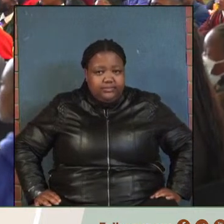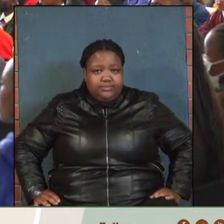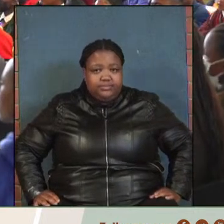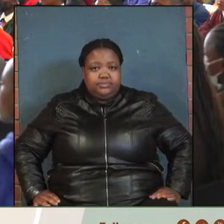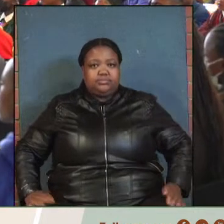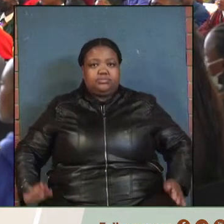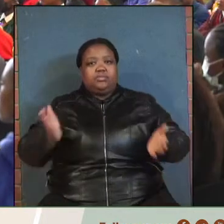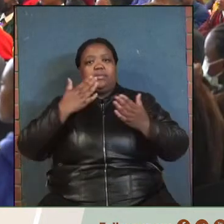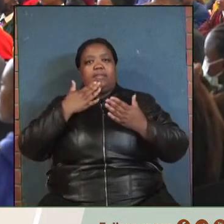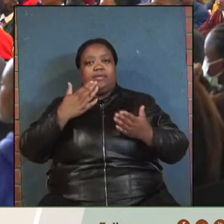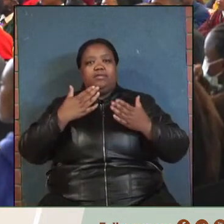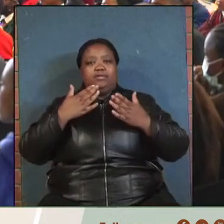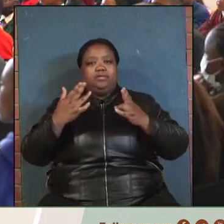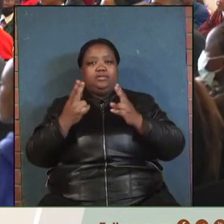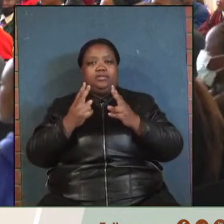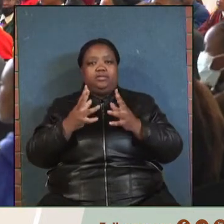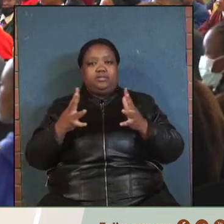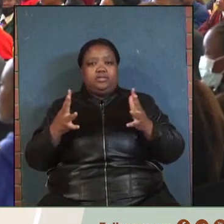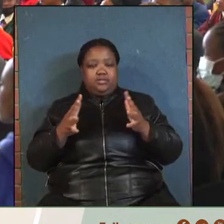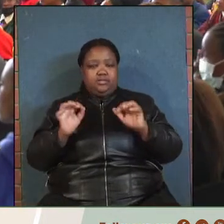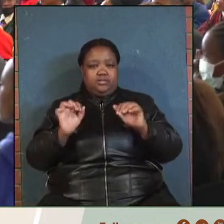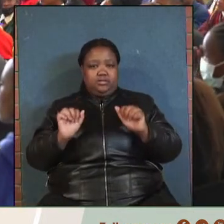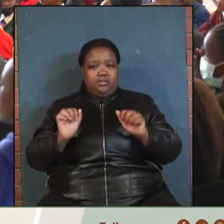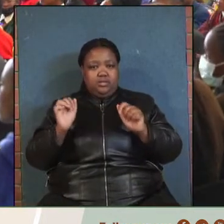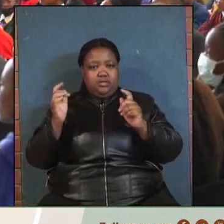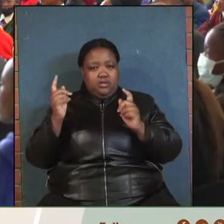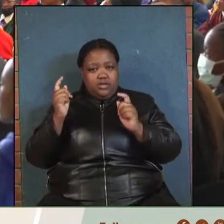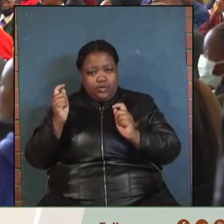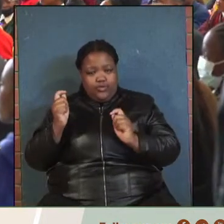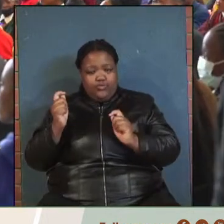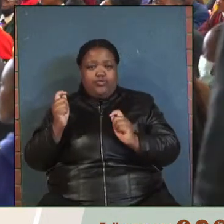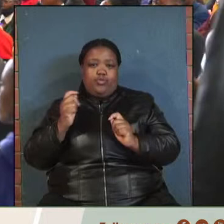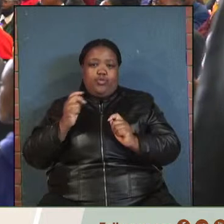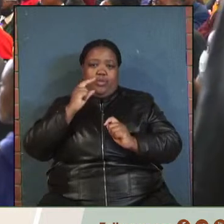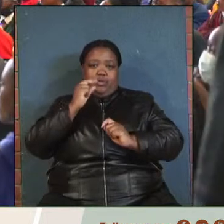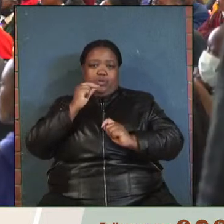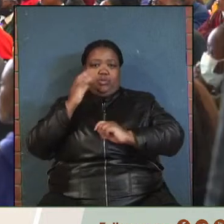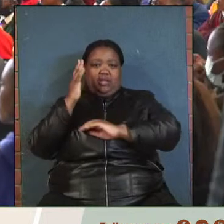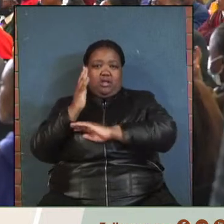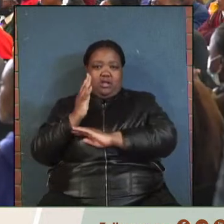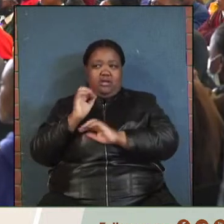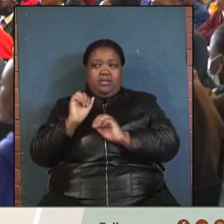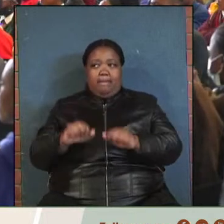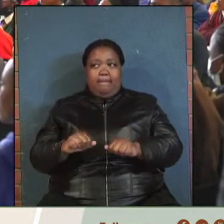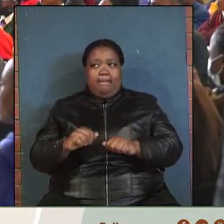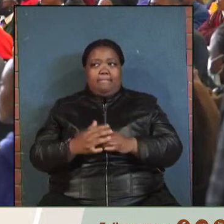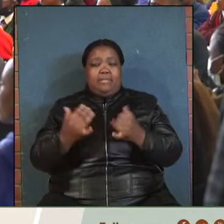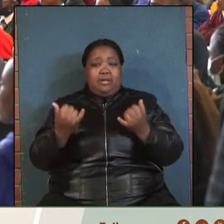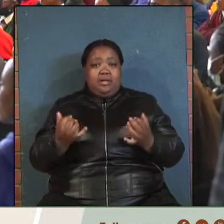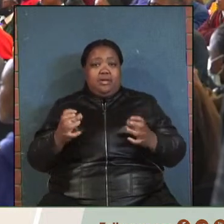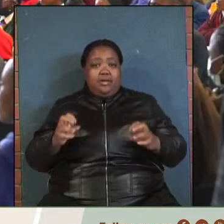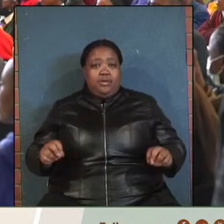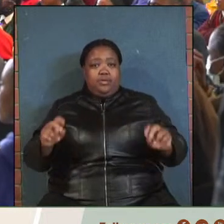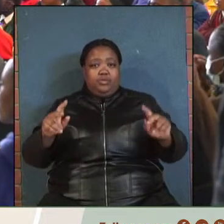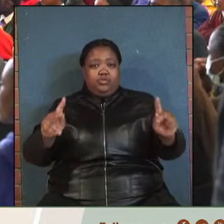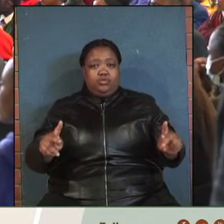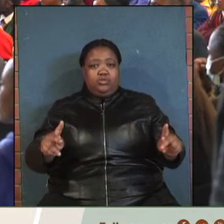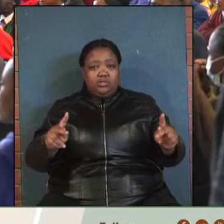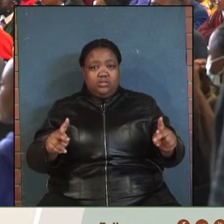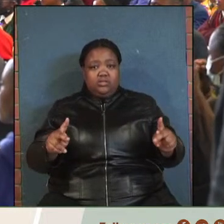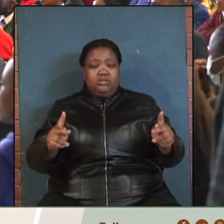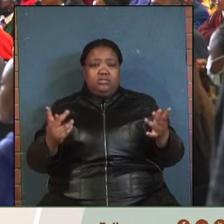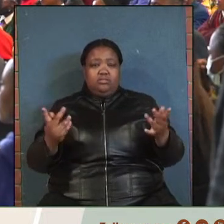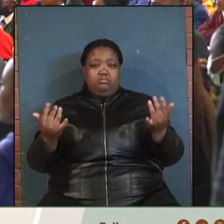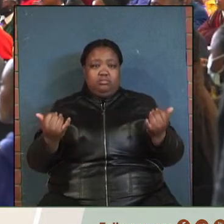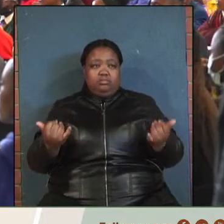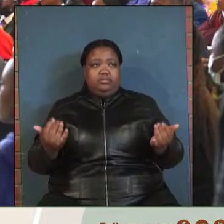Thank you very much, Honorable Speaker. And let me take up this opportunity again and